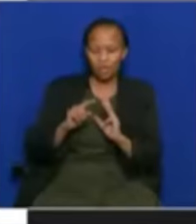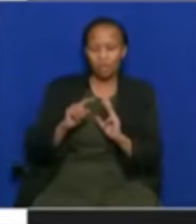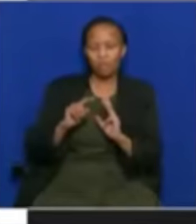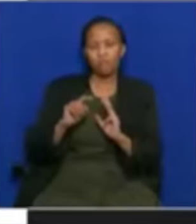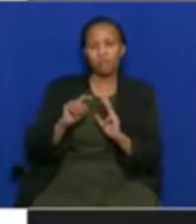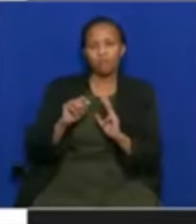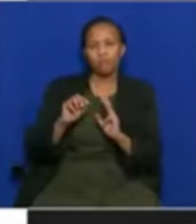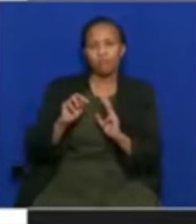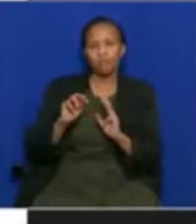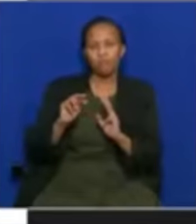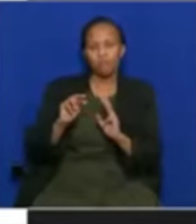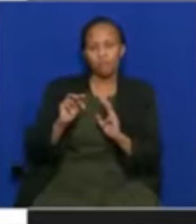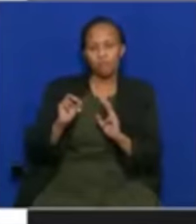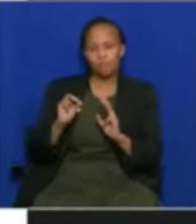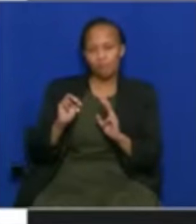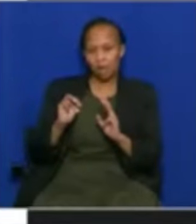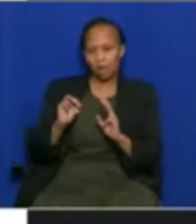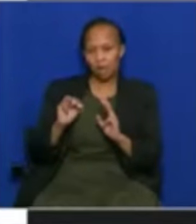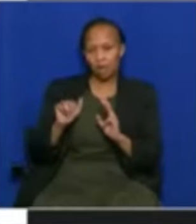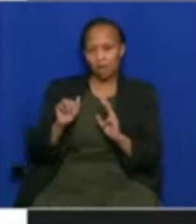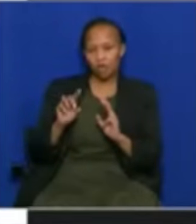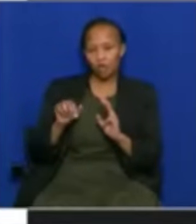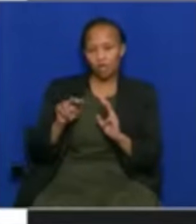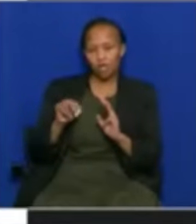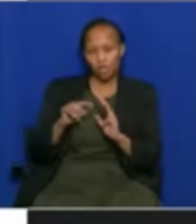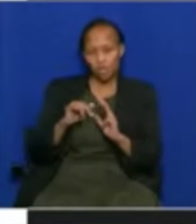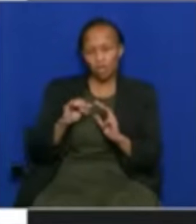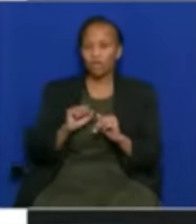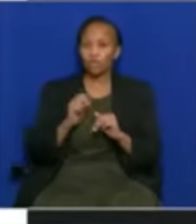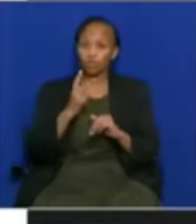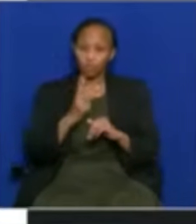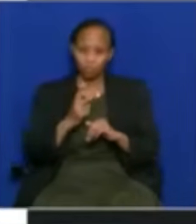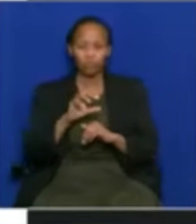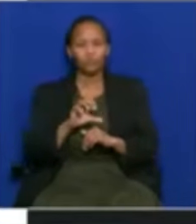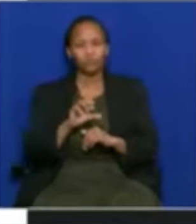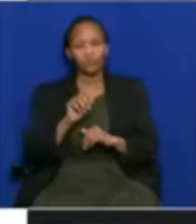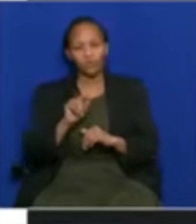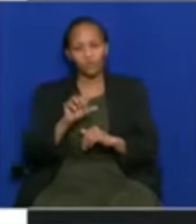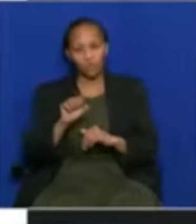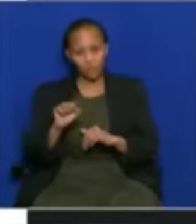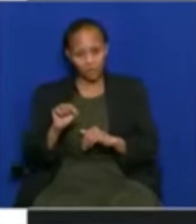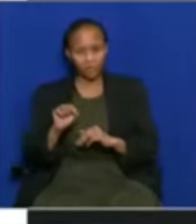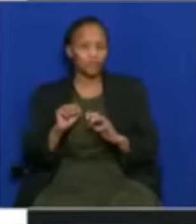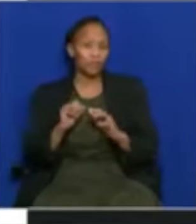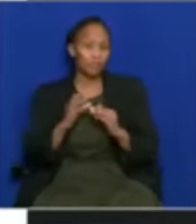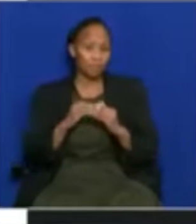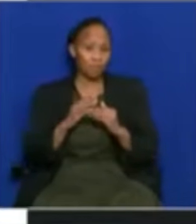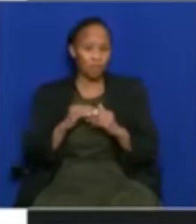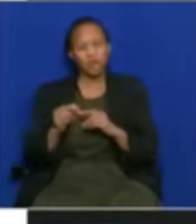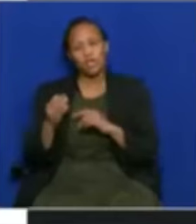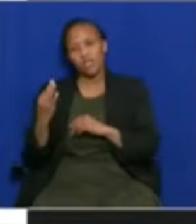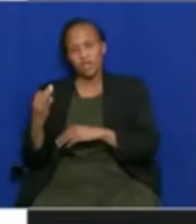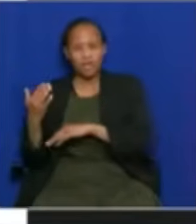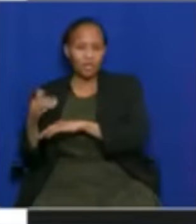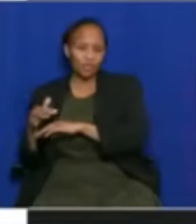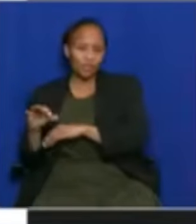5 candidates, 2 who were from within TSS and 3 from outside the SAPS.